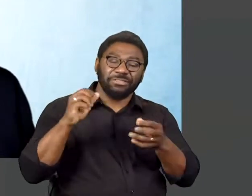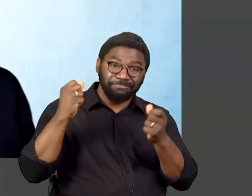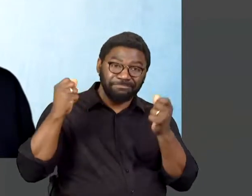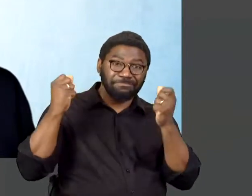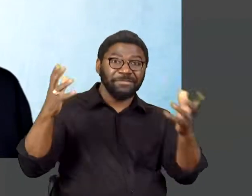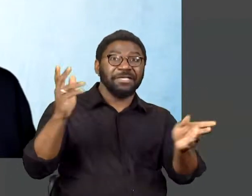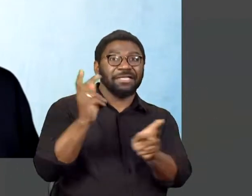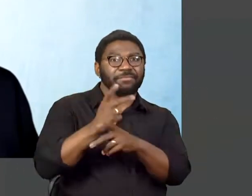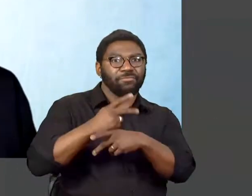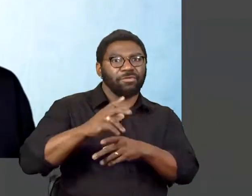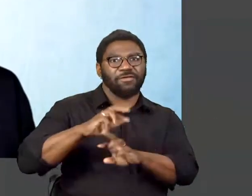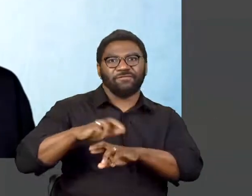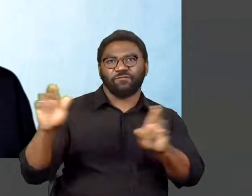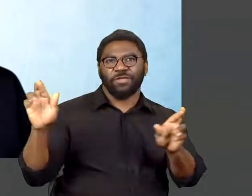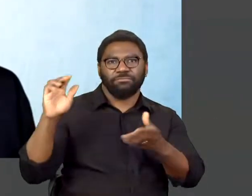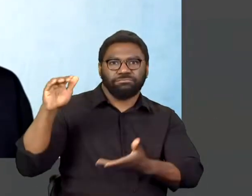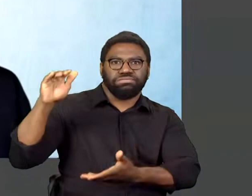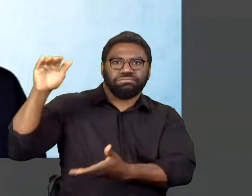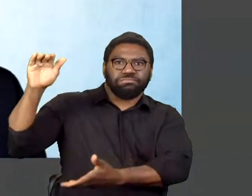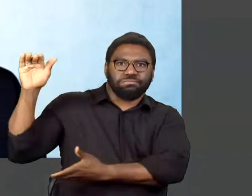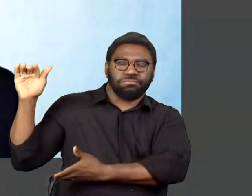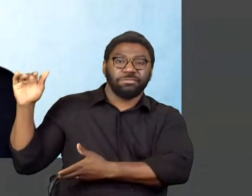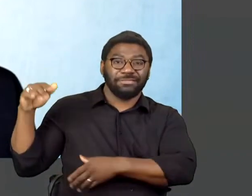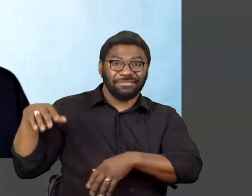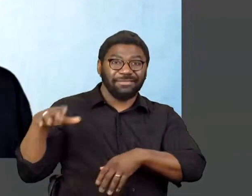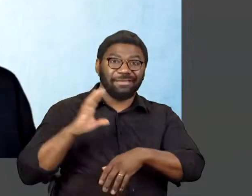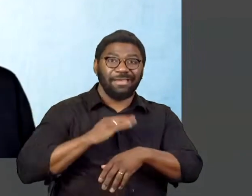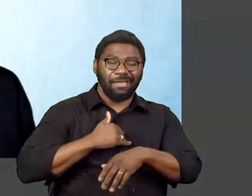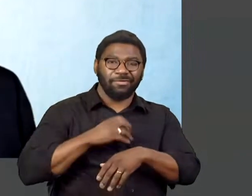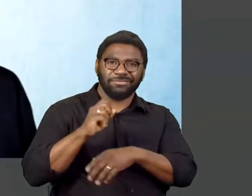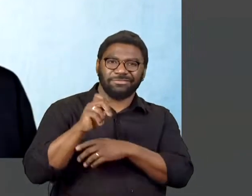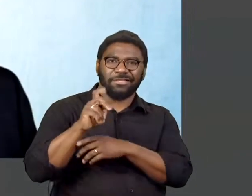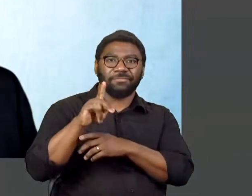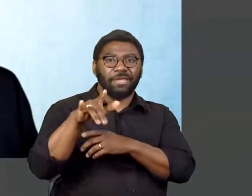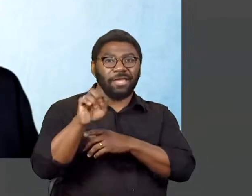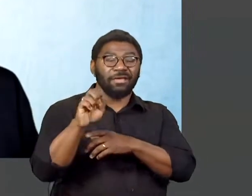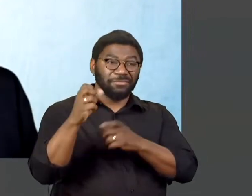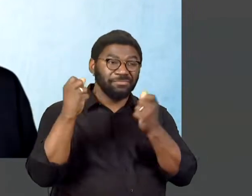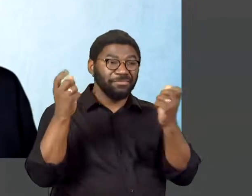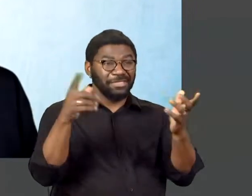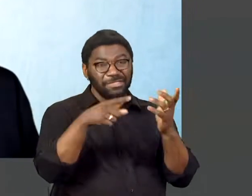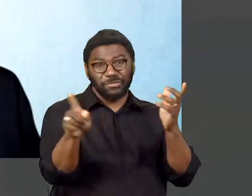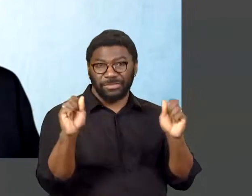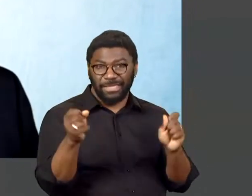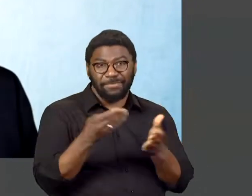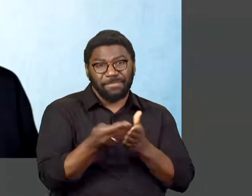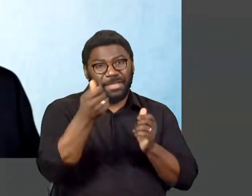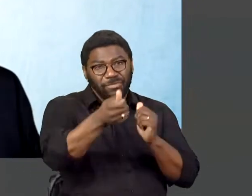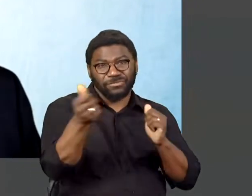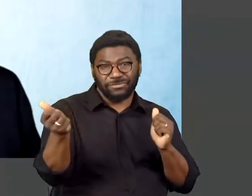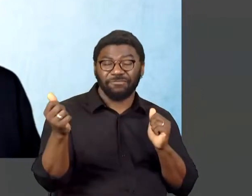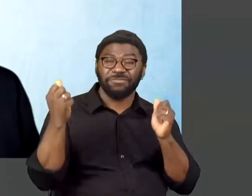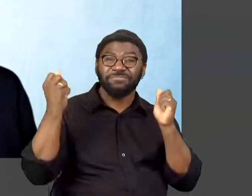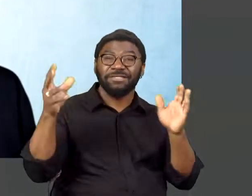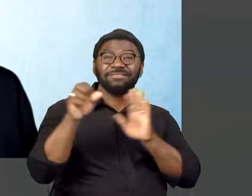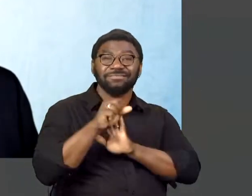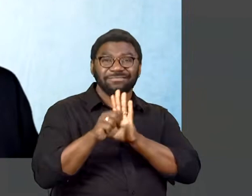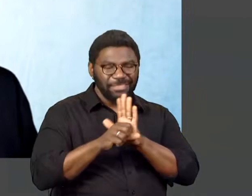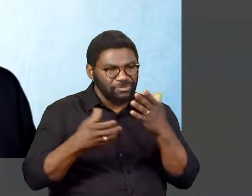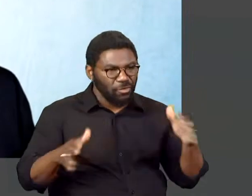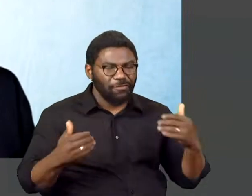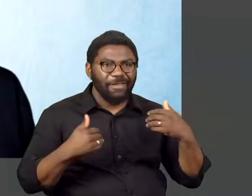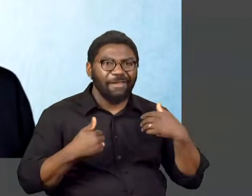National Stockpile are available on the commercial market. Many states have their own stockpiles of